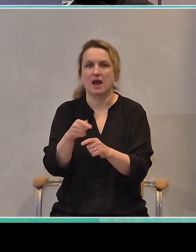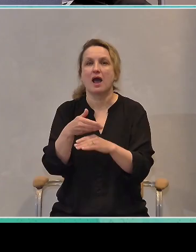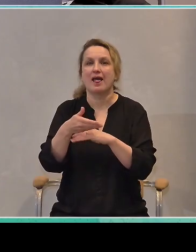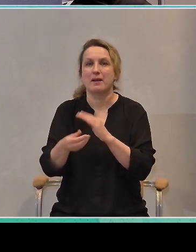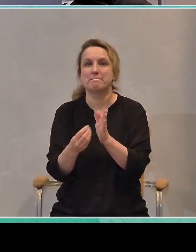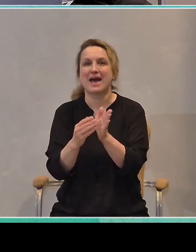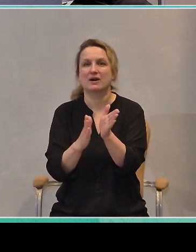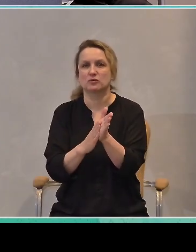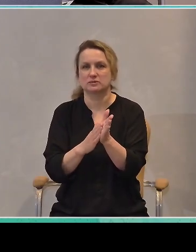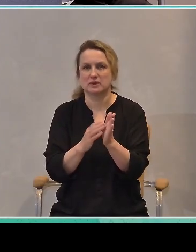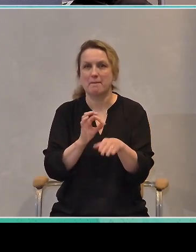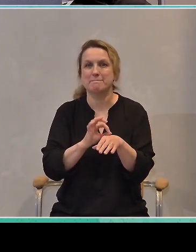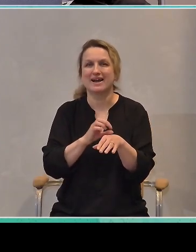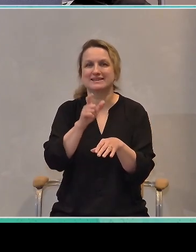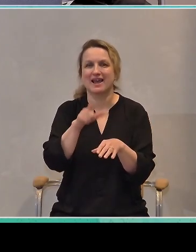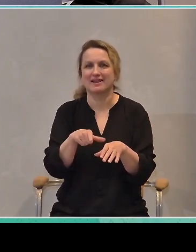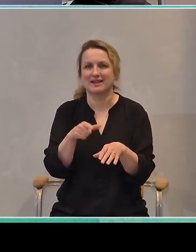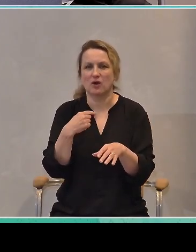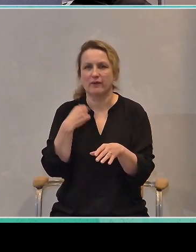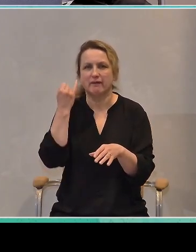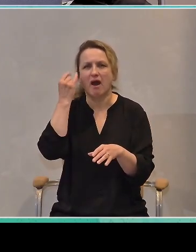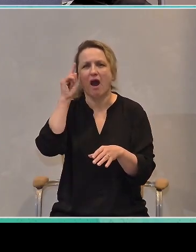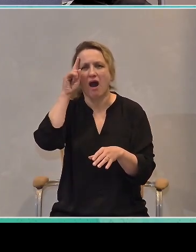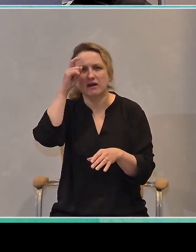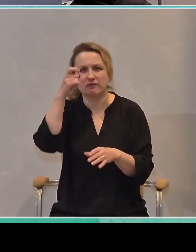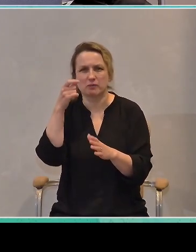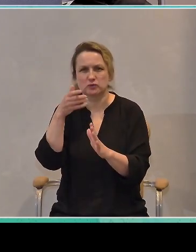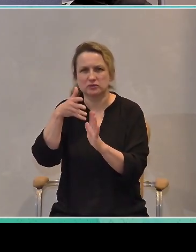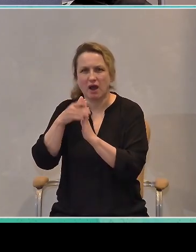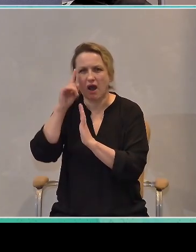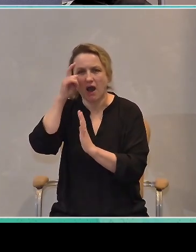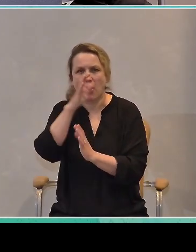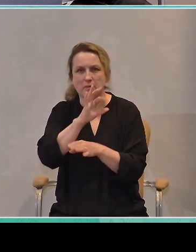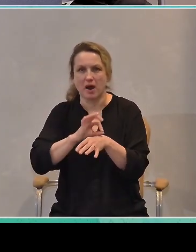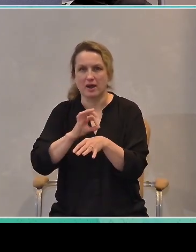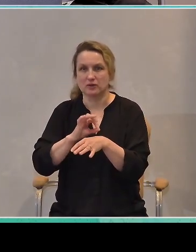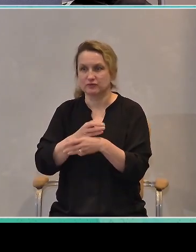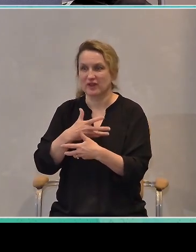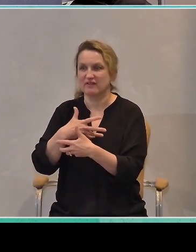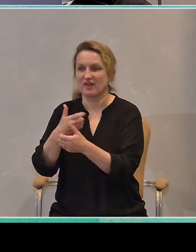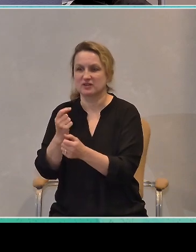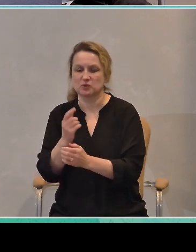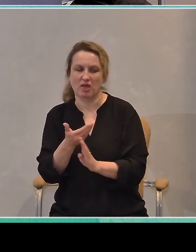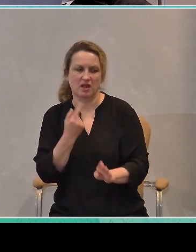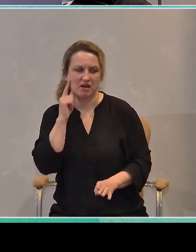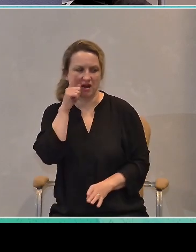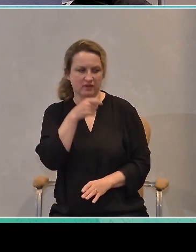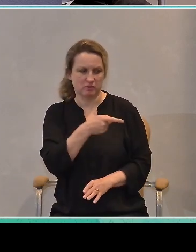I had to ask the doctor for referrals, and the doctor gave them to me,